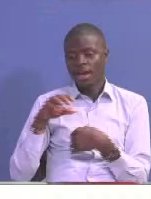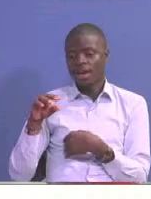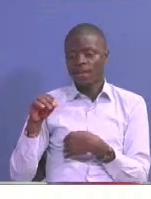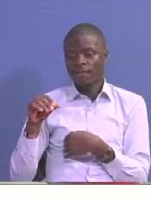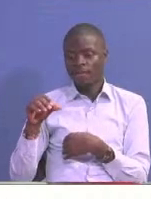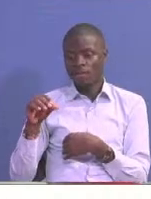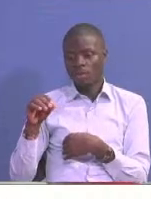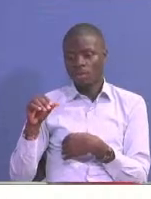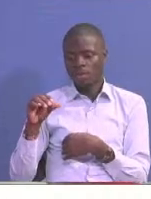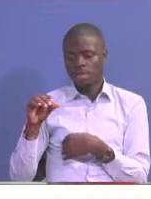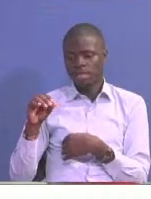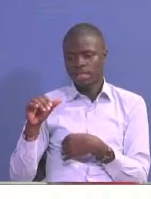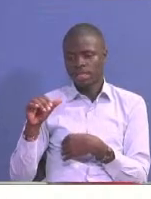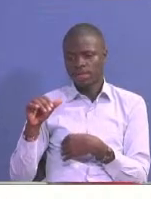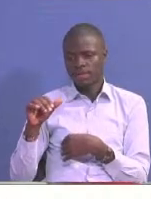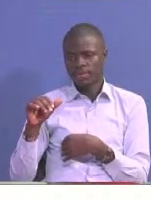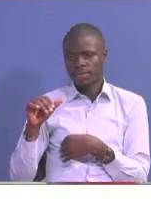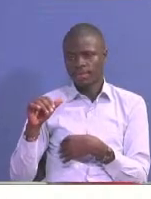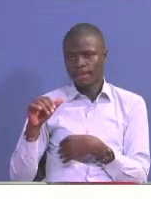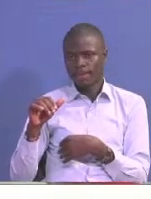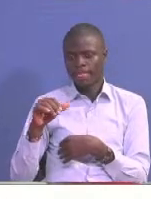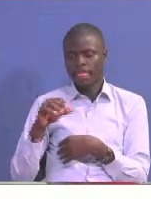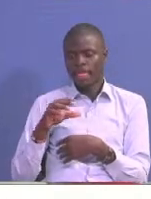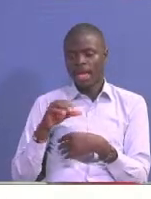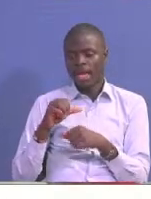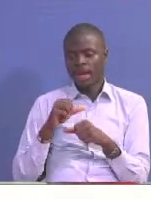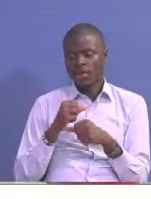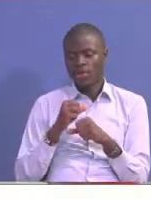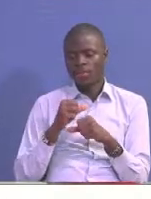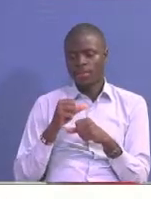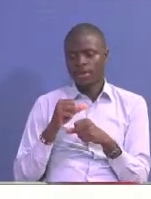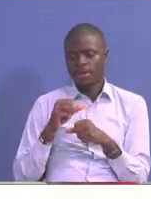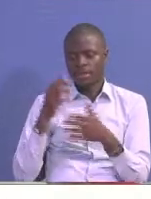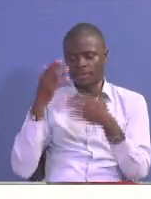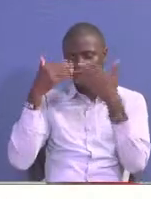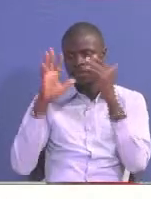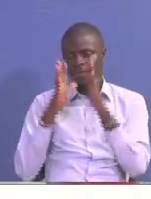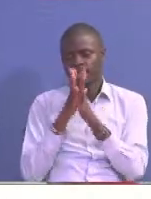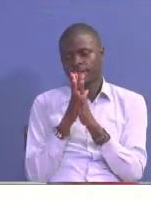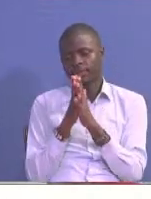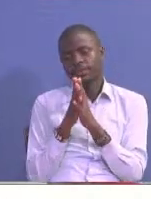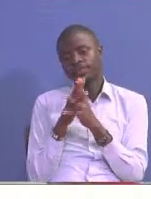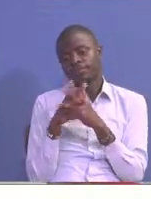quality and competitive universities.